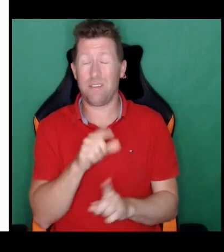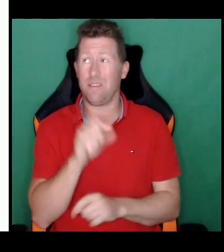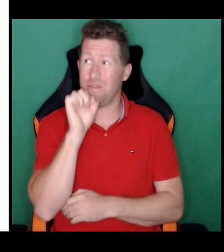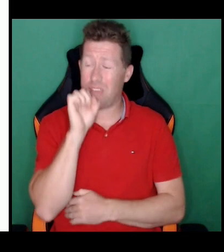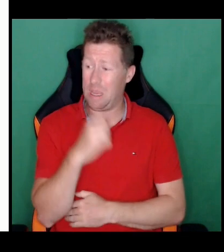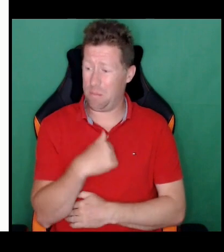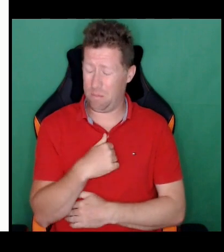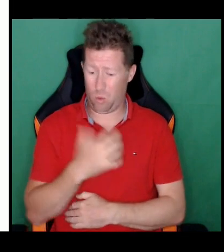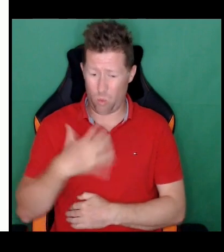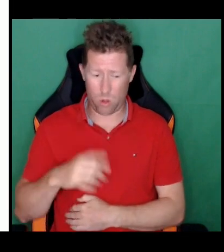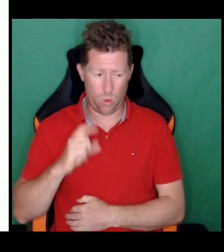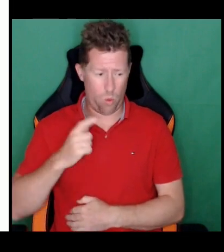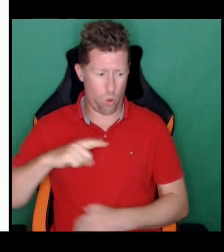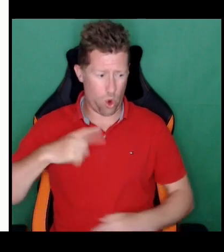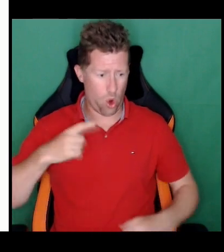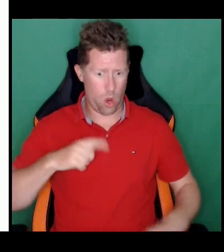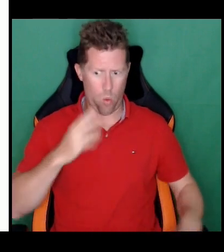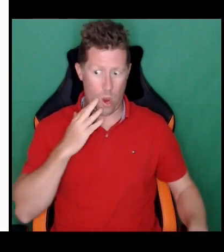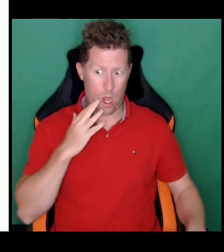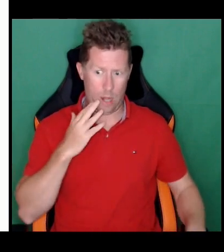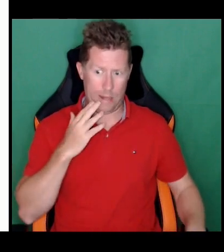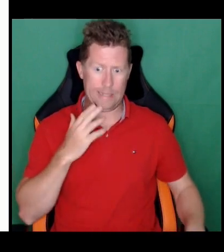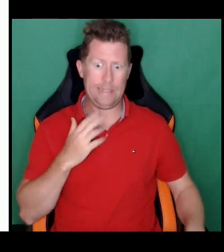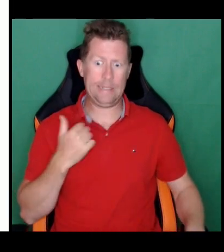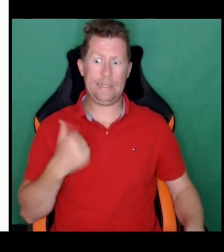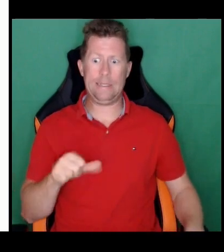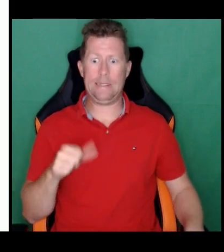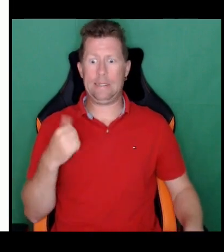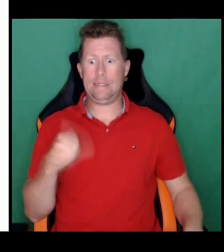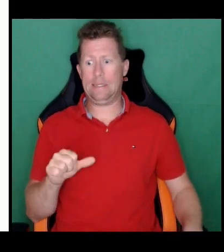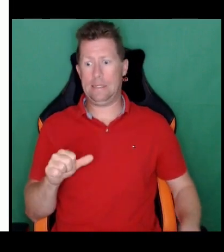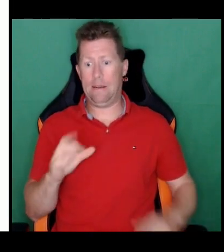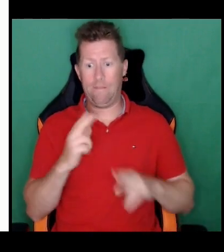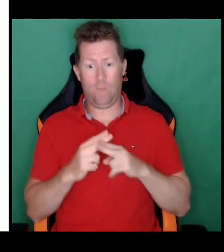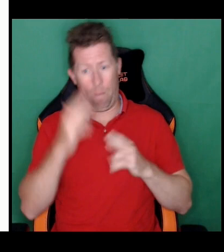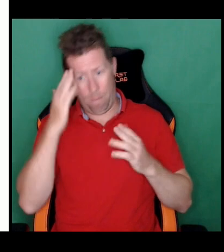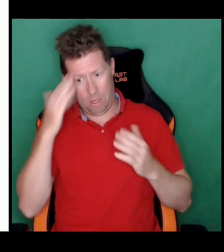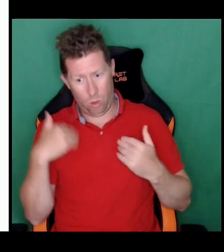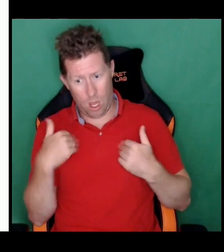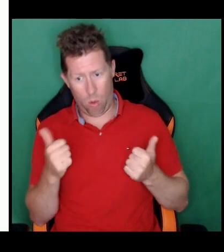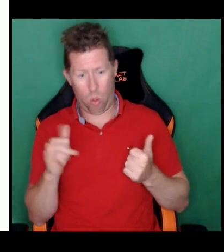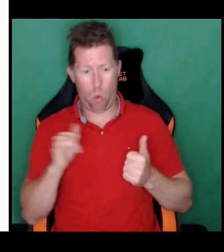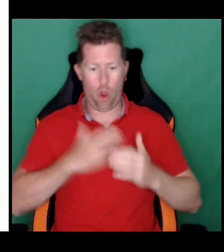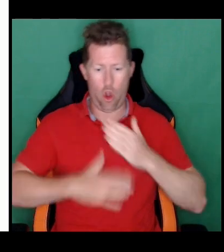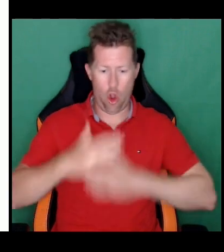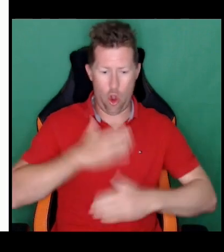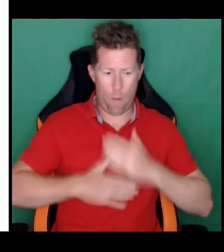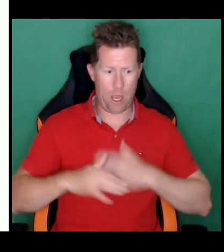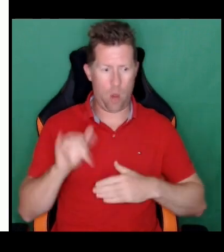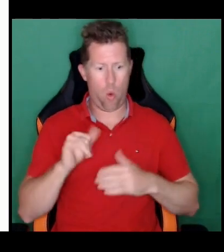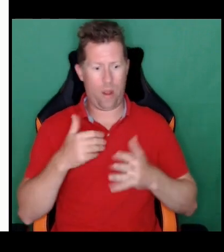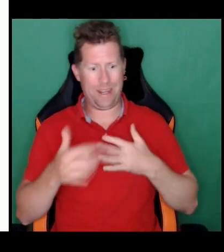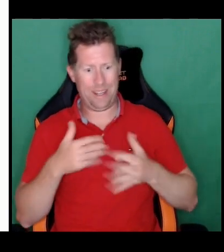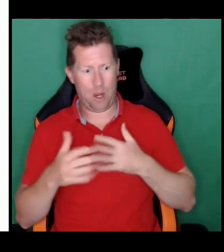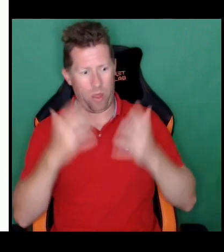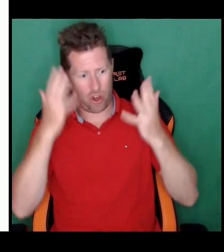their motivation be actually moving more towards mental health benefits or coping strategies or dealing with stress